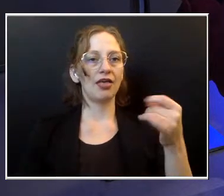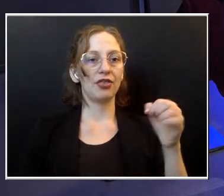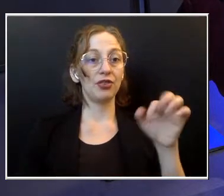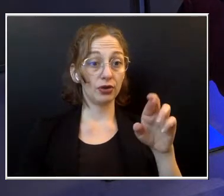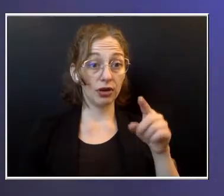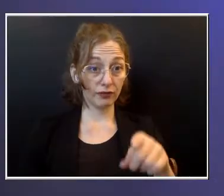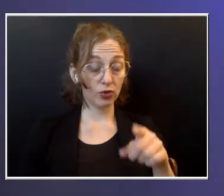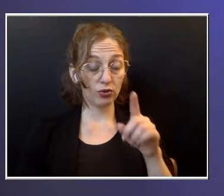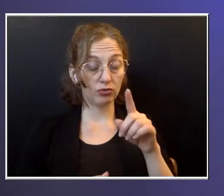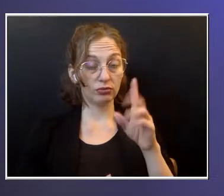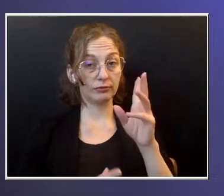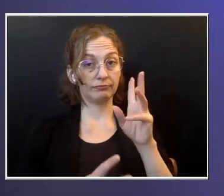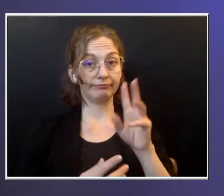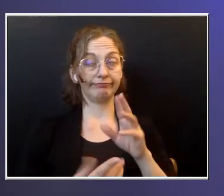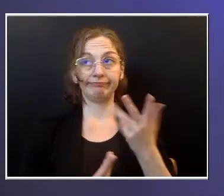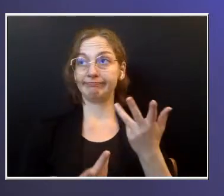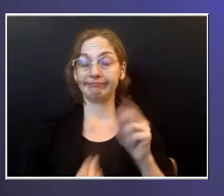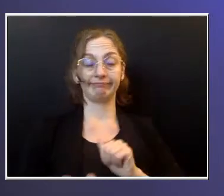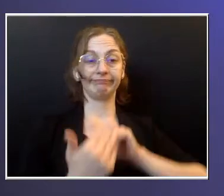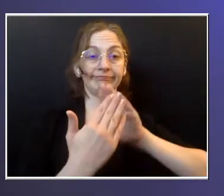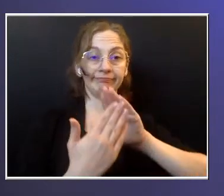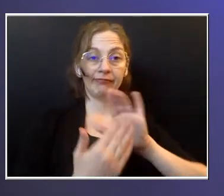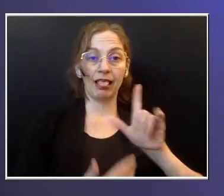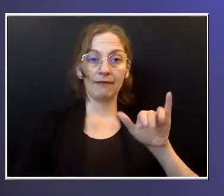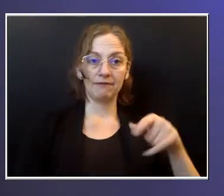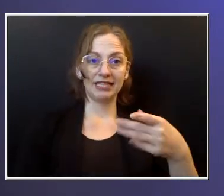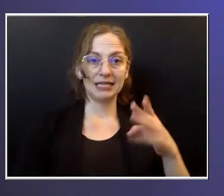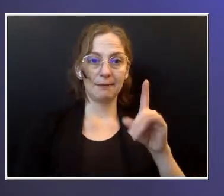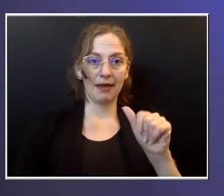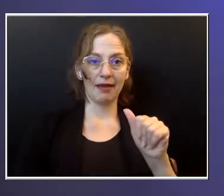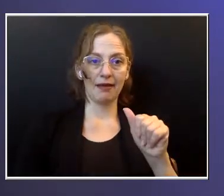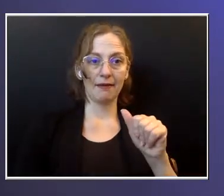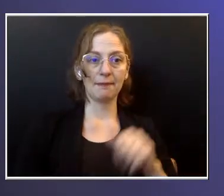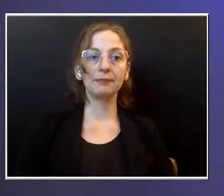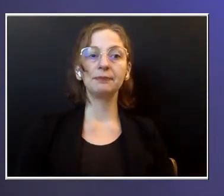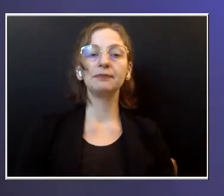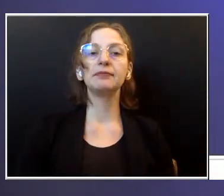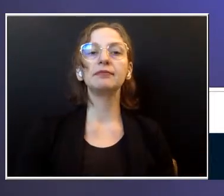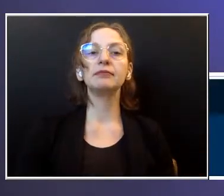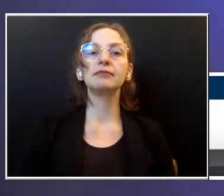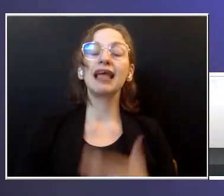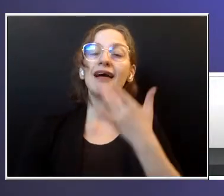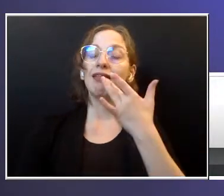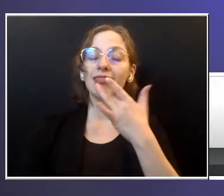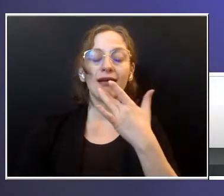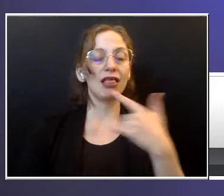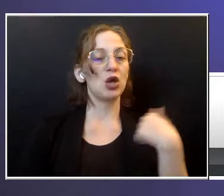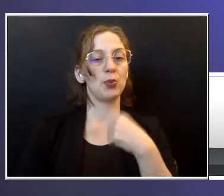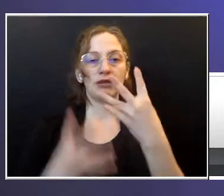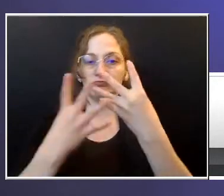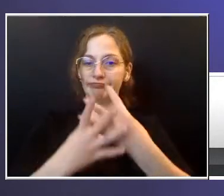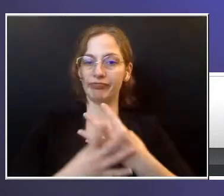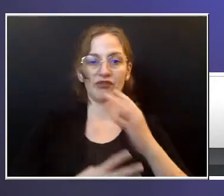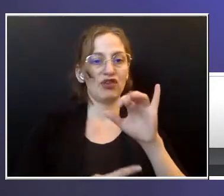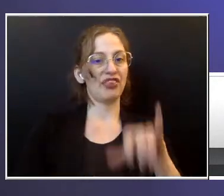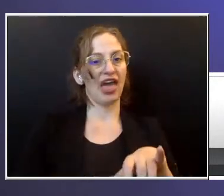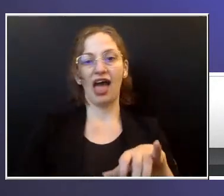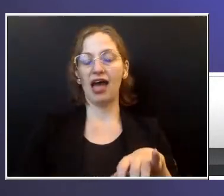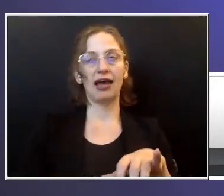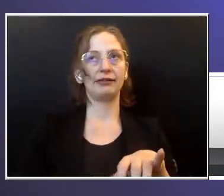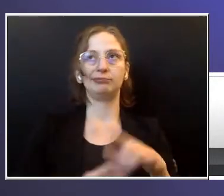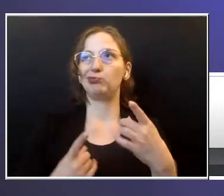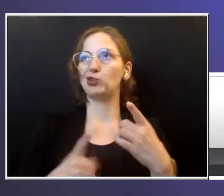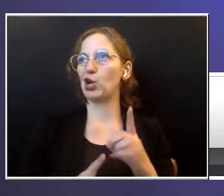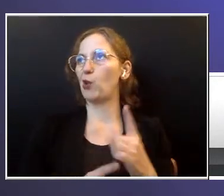luckily here at the health system, we start screening for it at one of your first appointments. So there's certain, I don't know what the tools